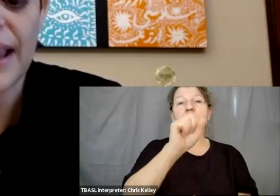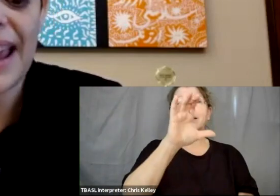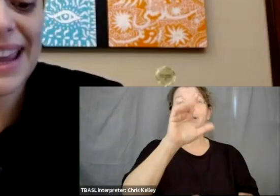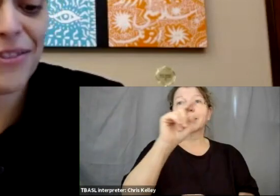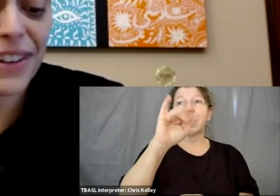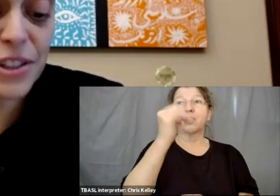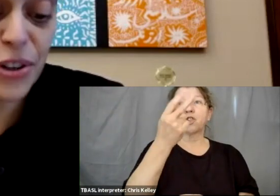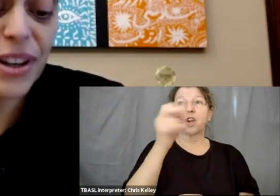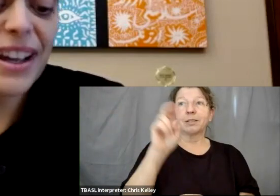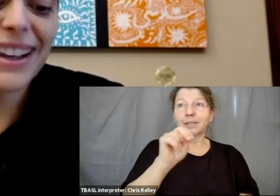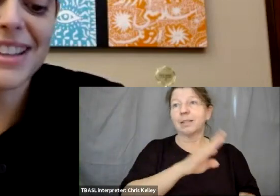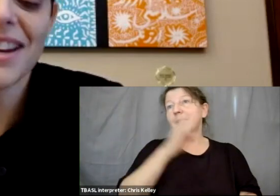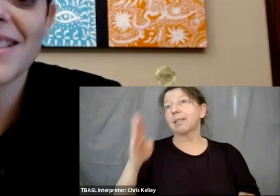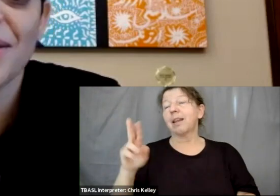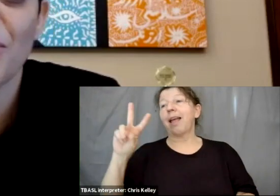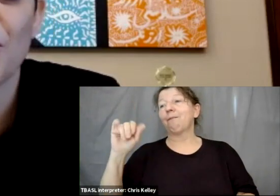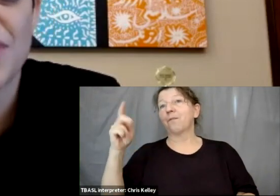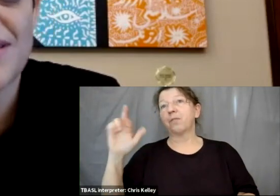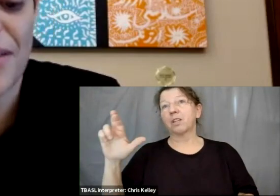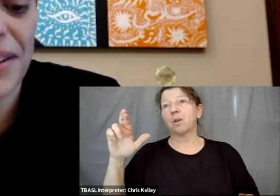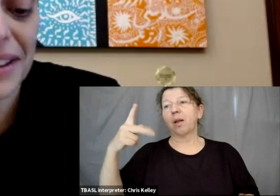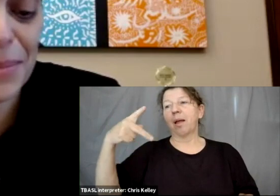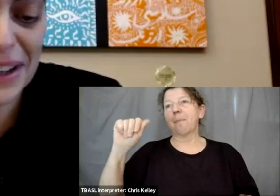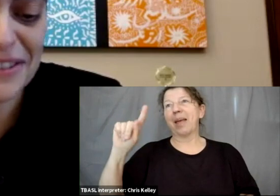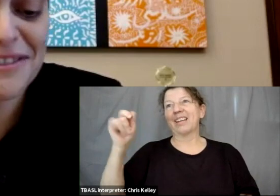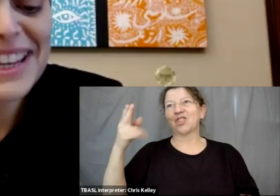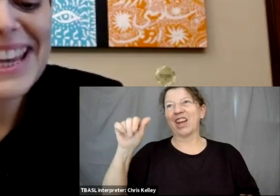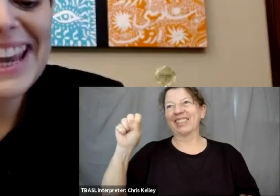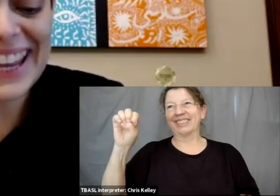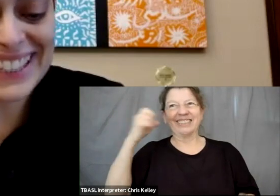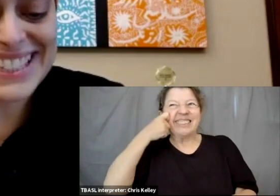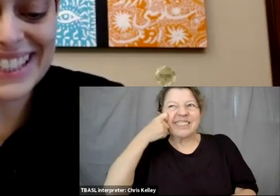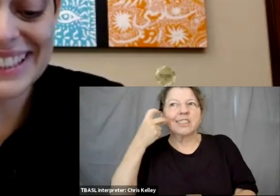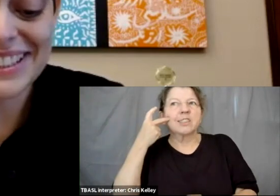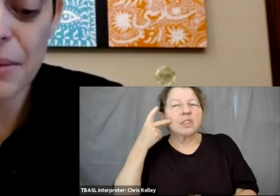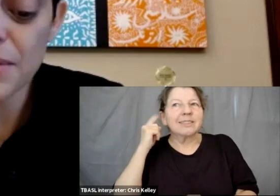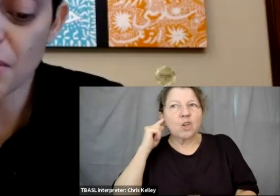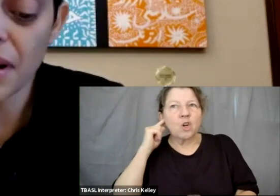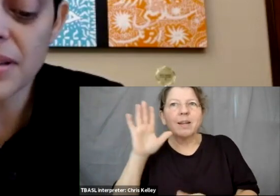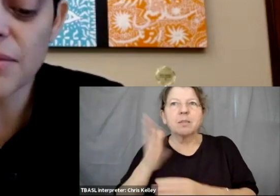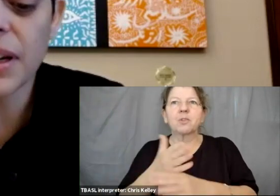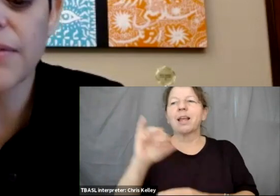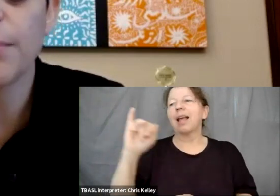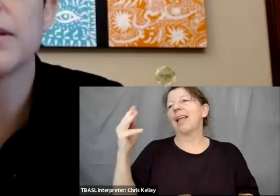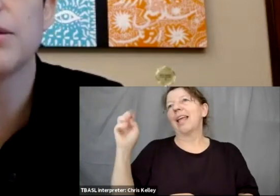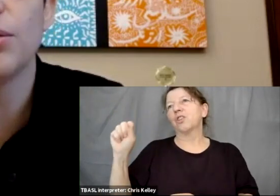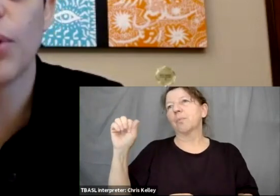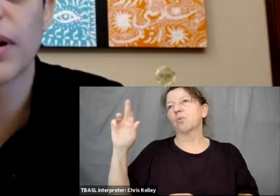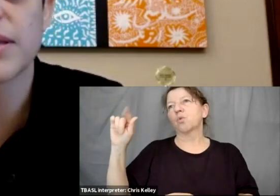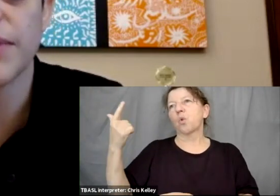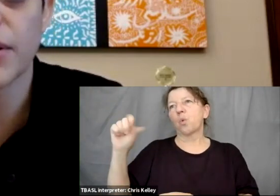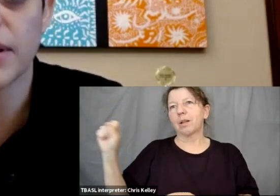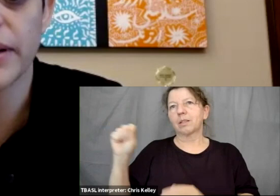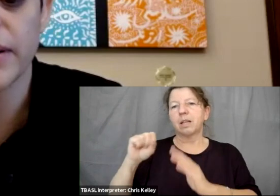Johnson and Victor Cacese, who you just heard a little bit of, and James Scruggs reading from his new